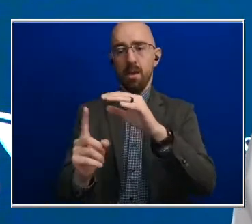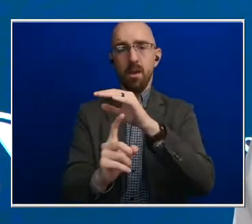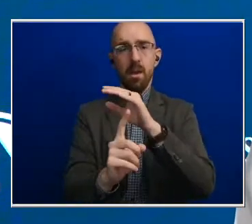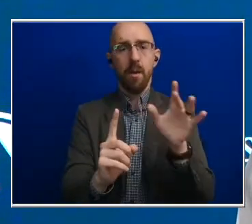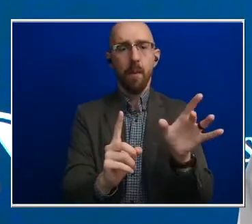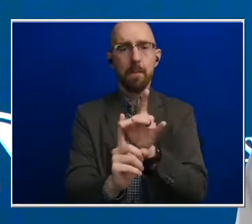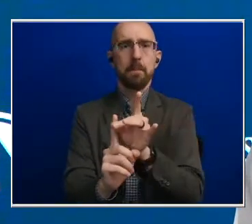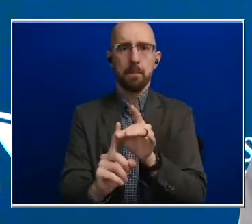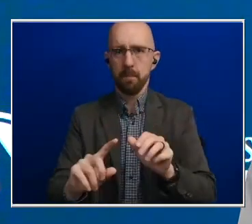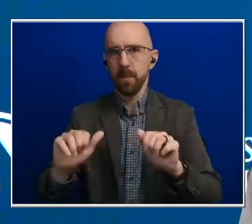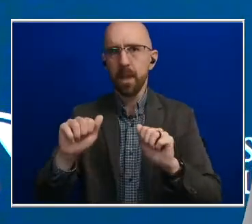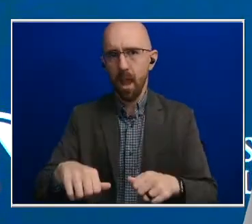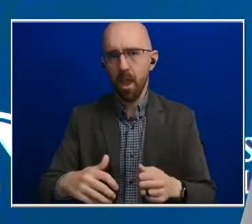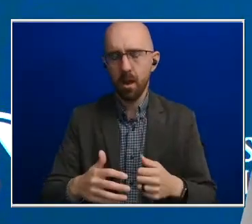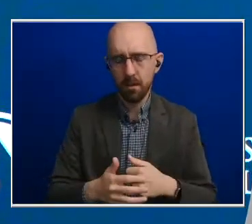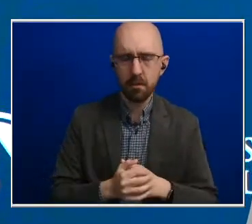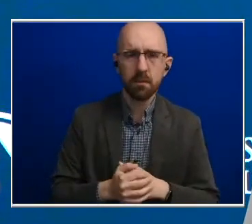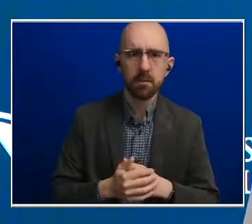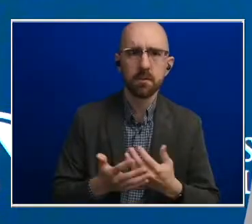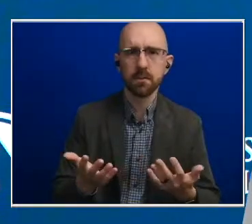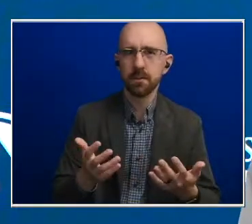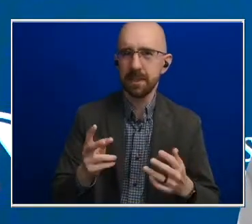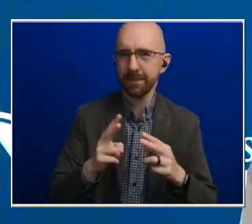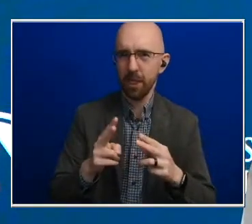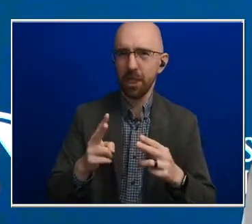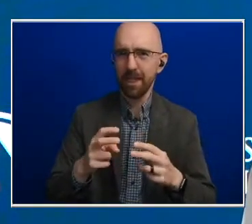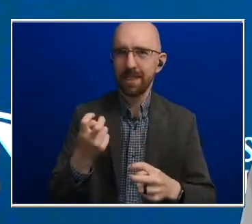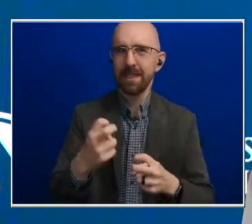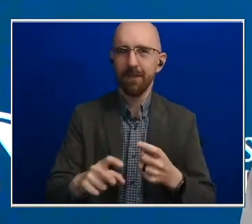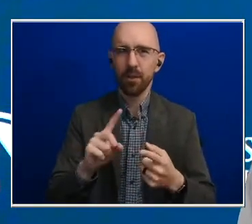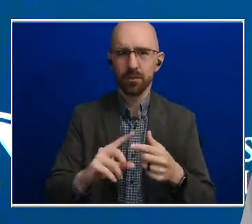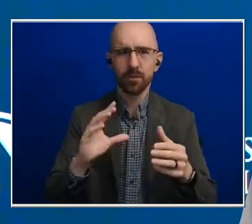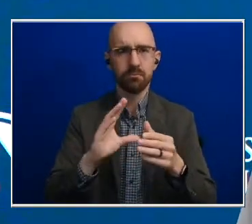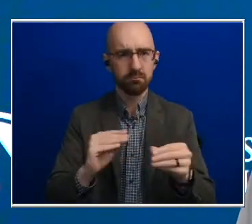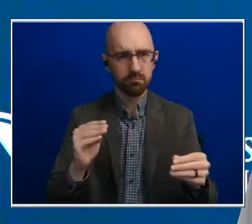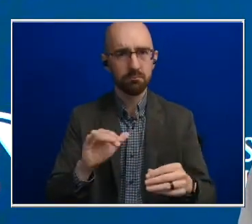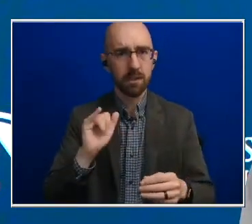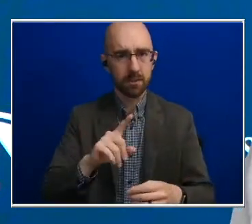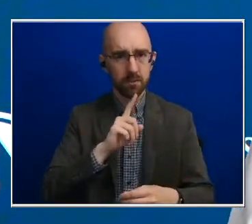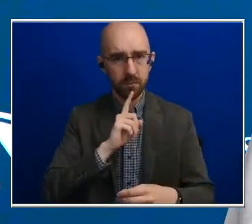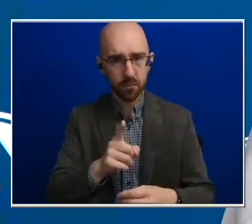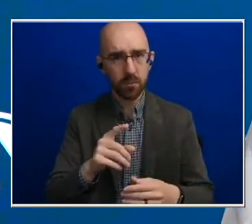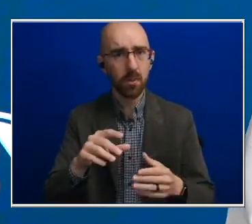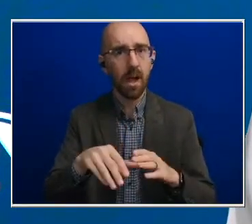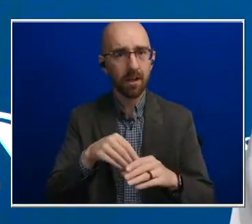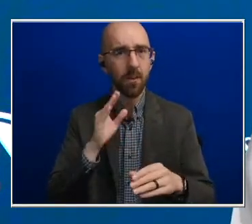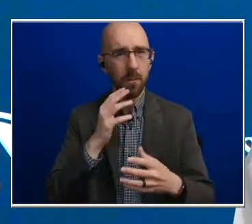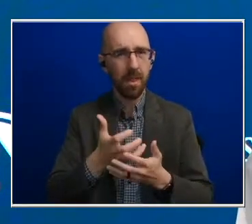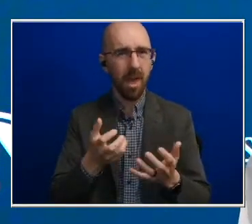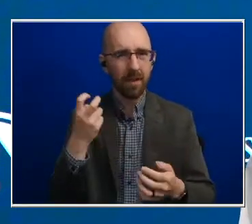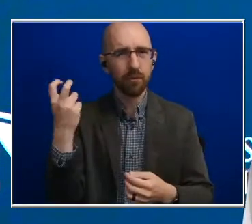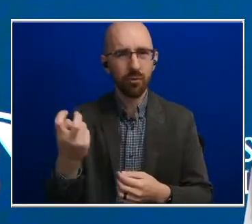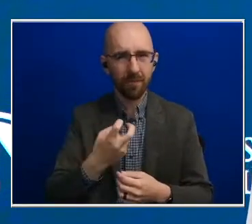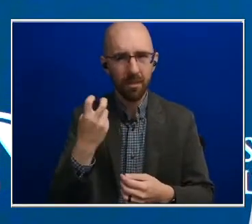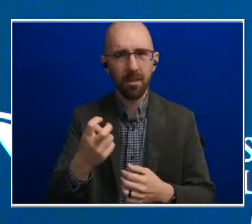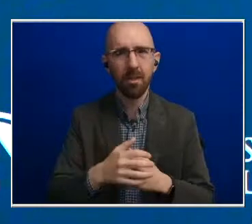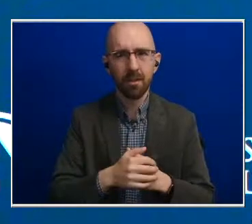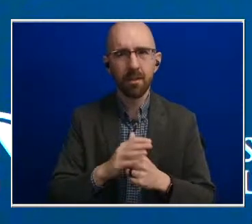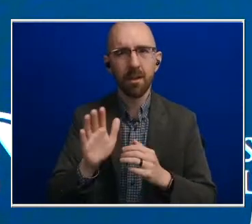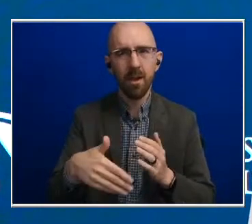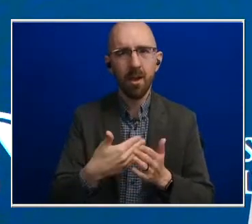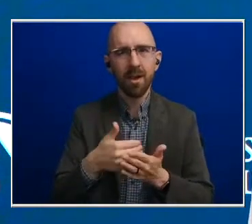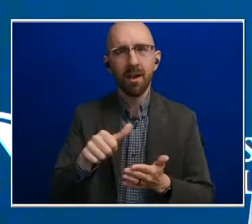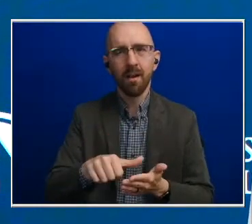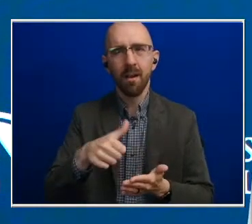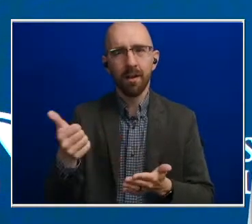be infected. So it's very difficult to say if that will be true because we know there will be a lot of travel and all those other things that I mentioned as